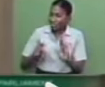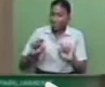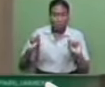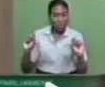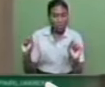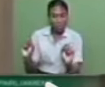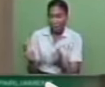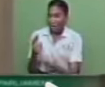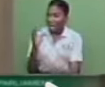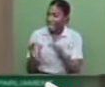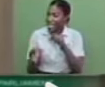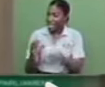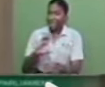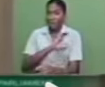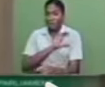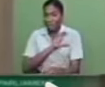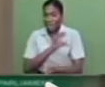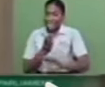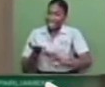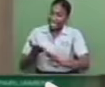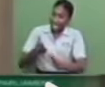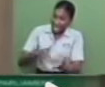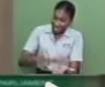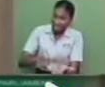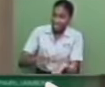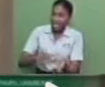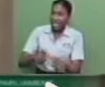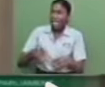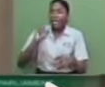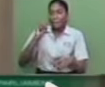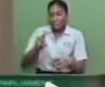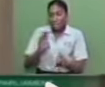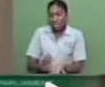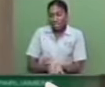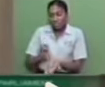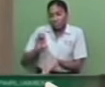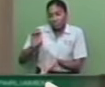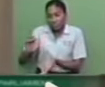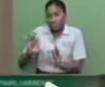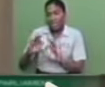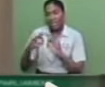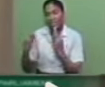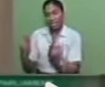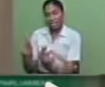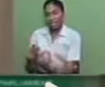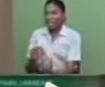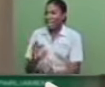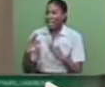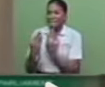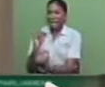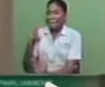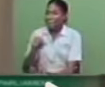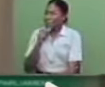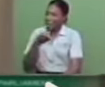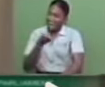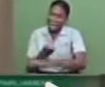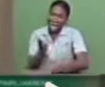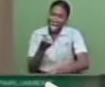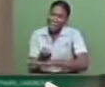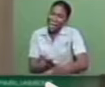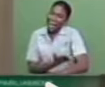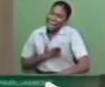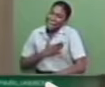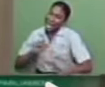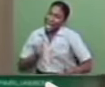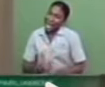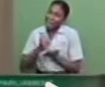entitled and will not have to go and beg a minister to say, you know, apply, you know, man, please make it happen. It should be according to law. They deserve